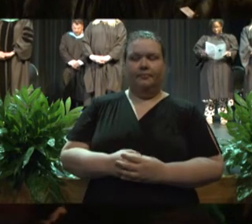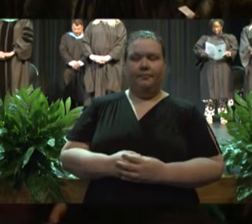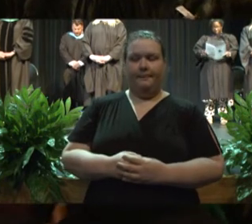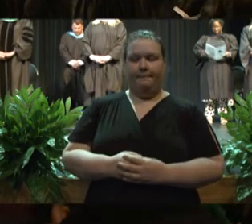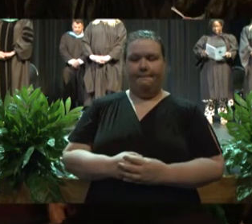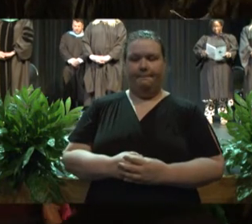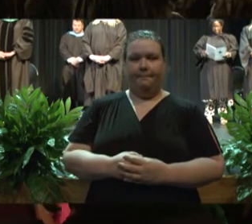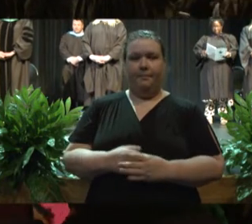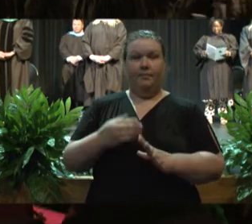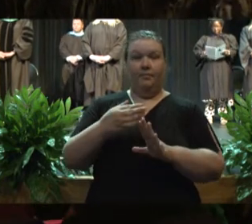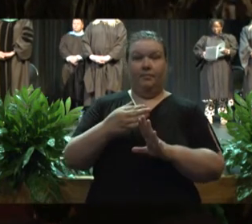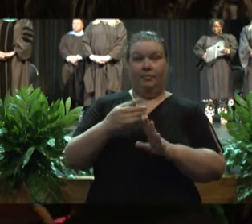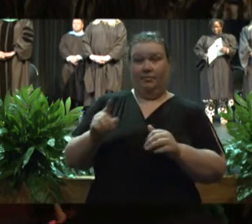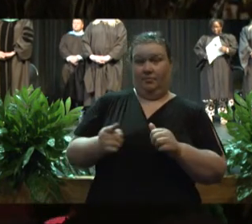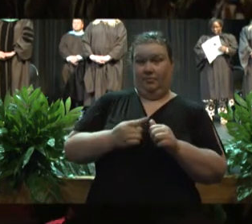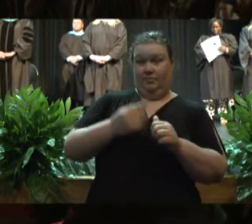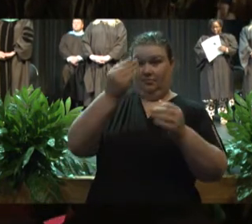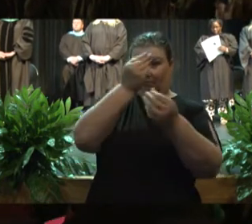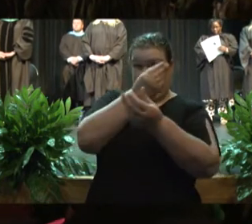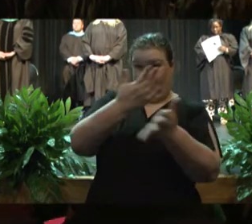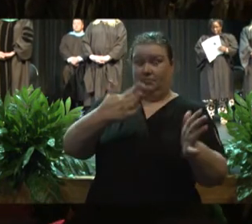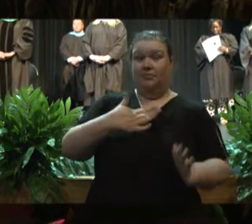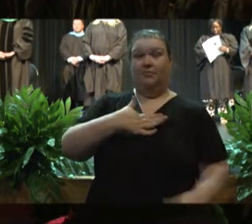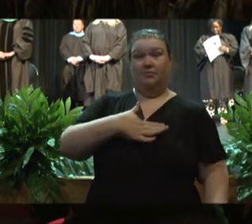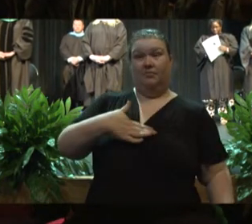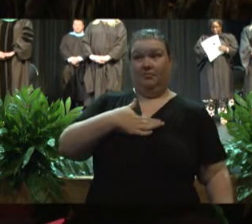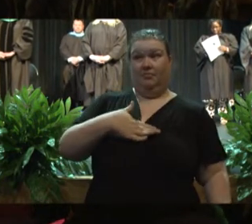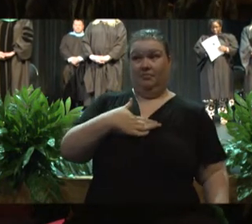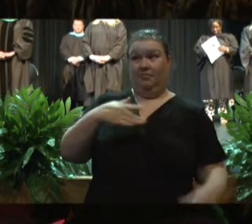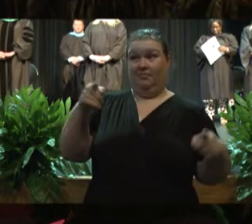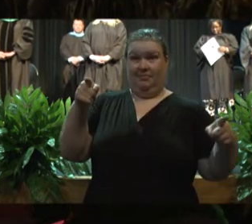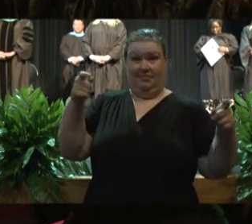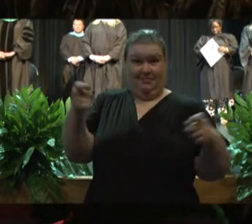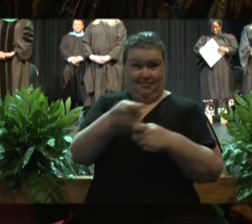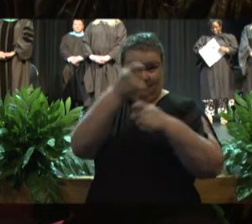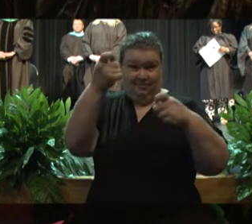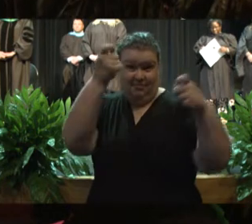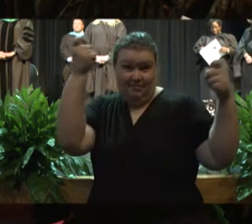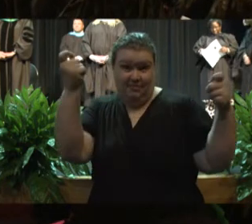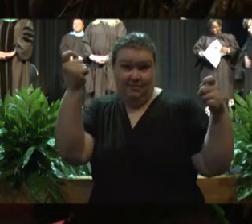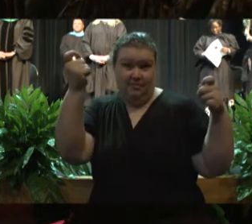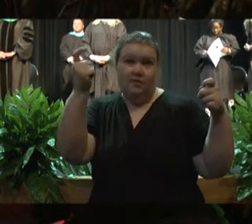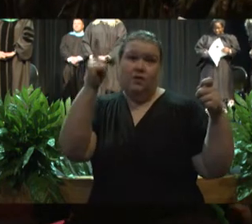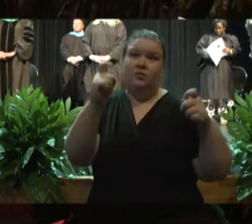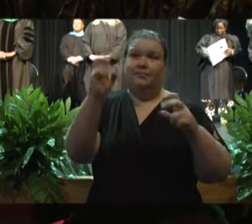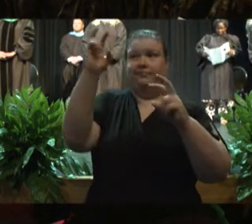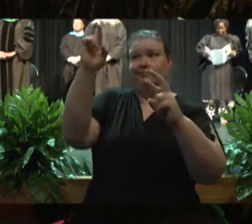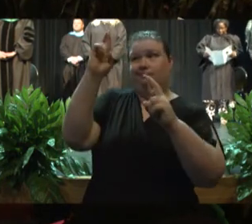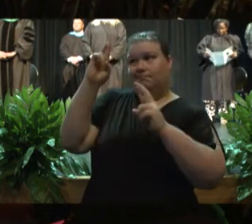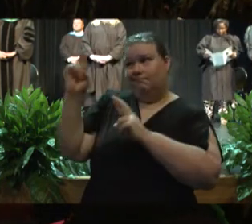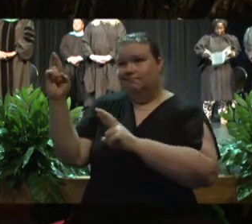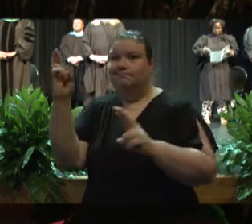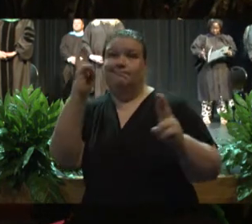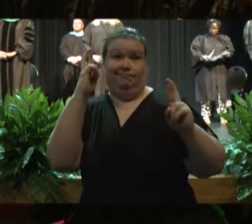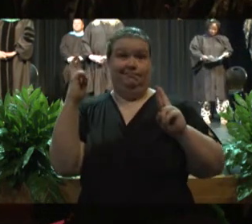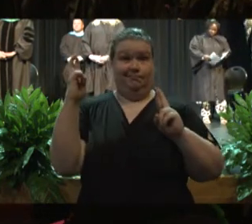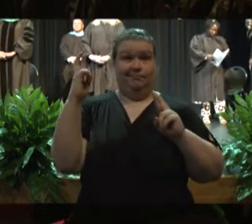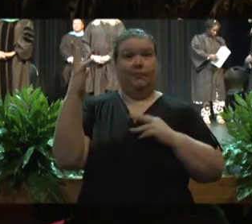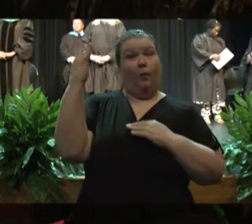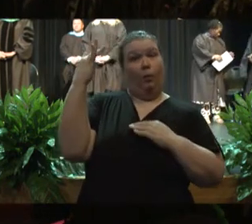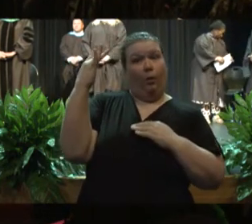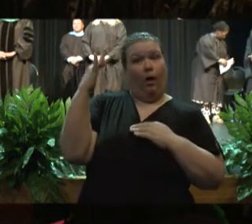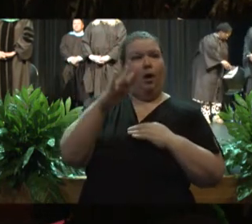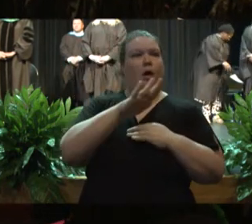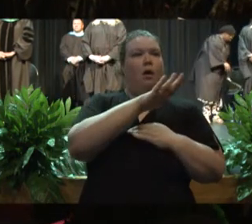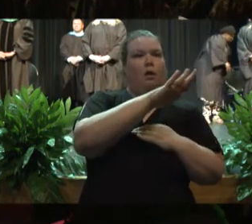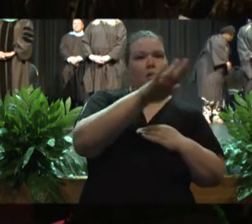monumental ceremony, we kindly ask that you treat this exercise with the utmost respect because every graduate deserves